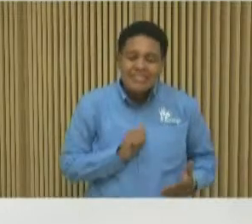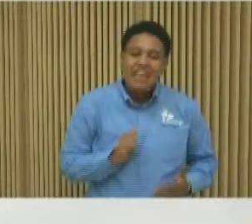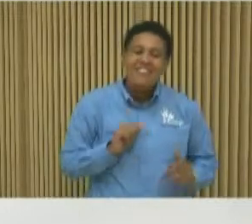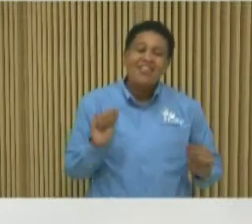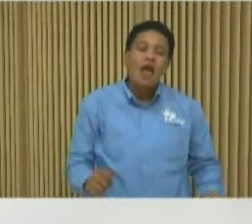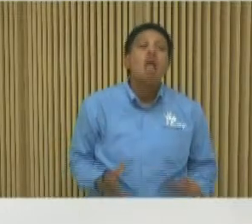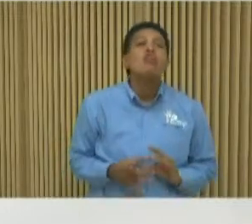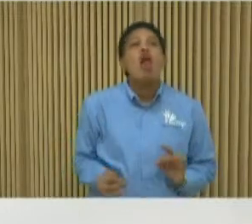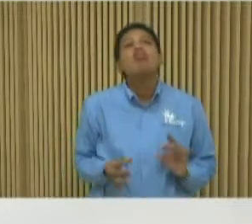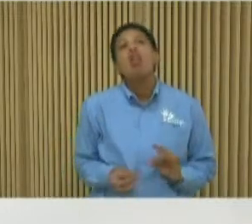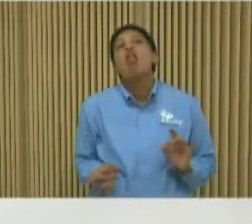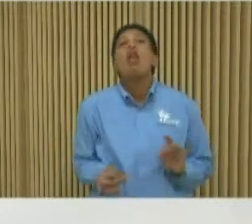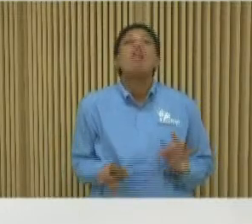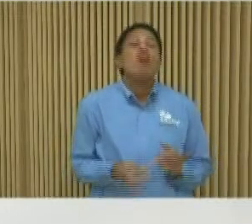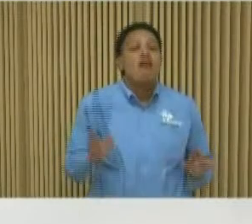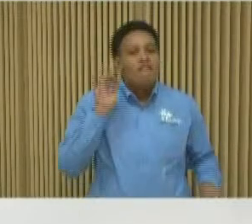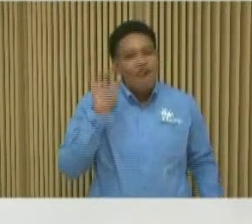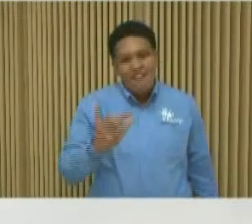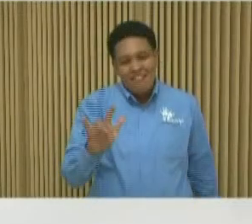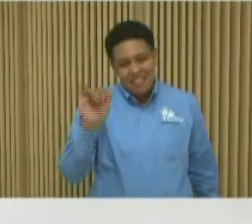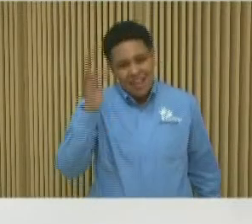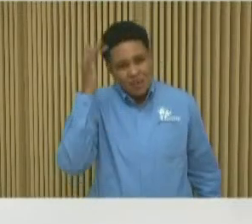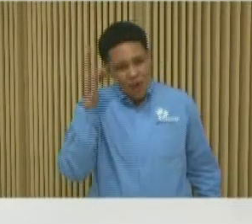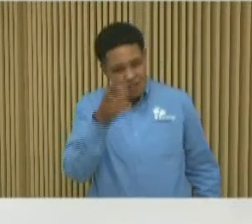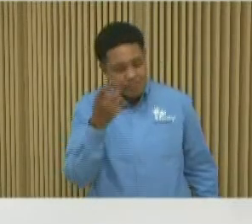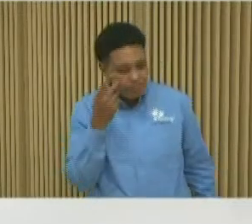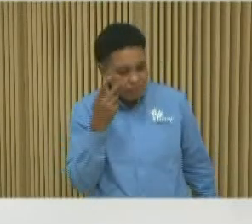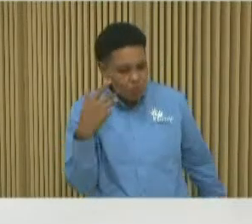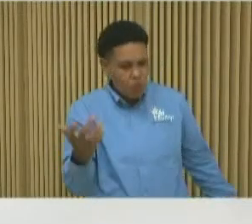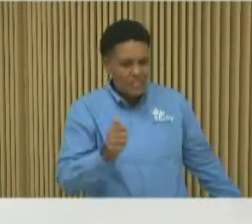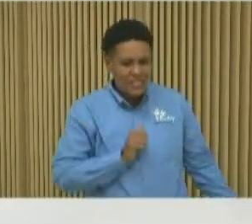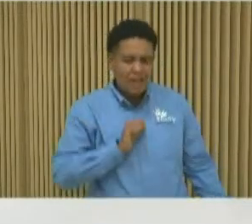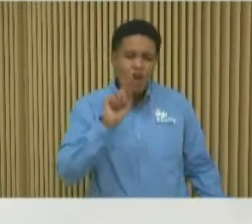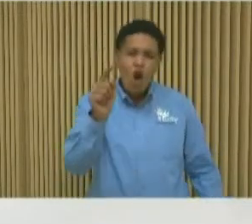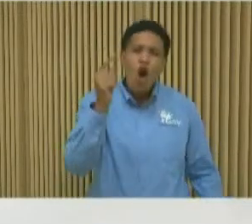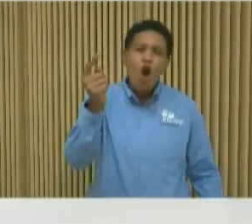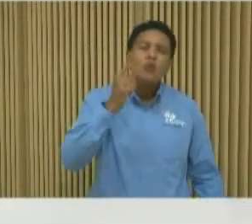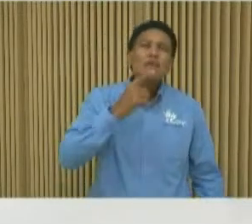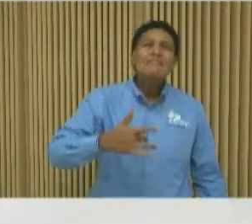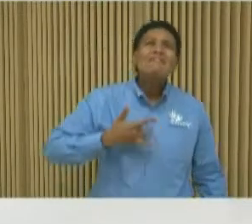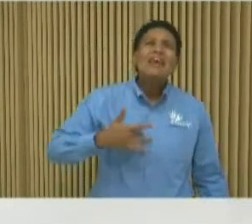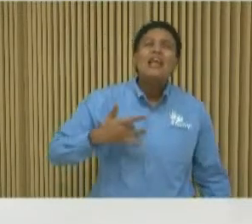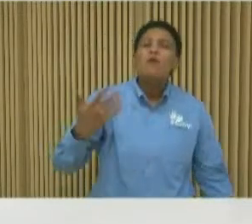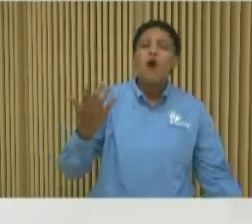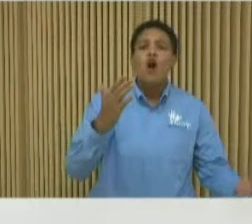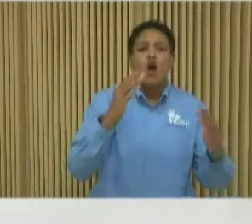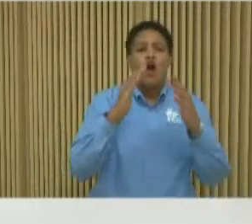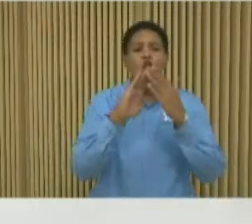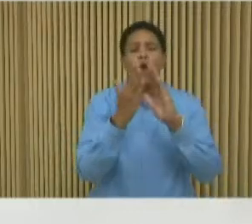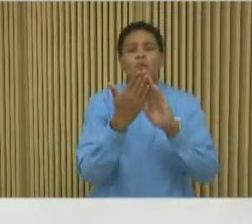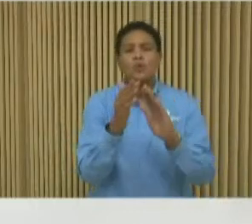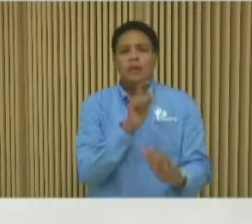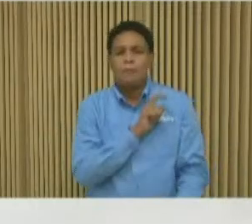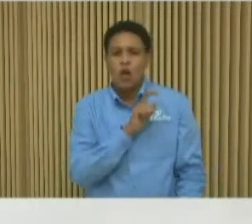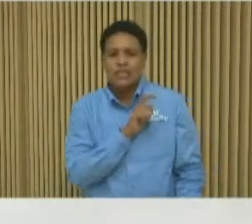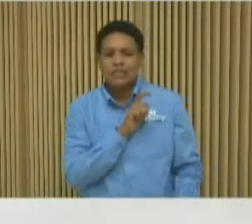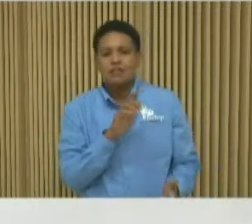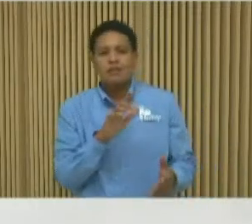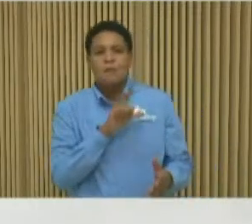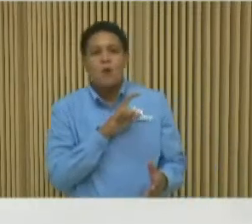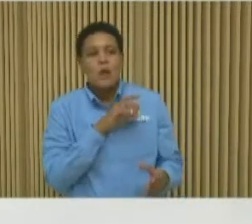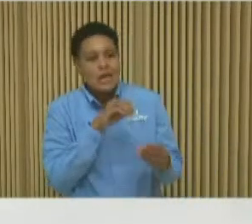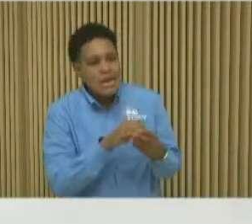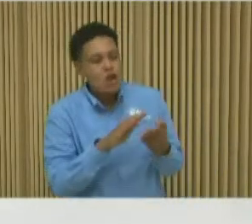go on forever, but that is why, you see, I have always felt that community policing is